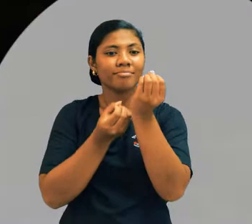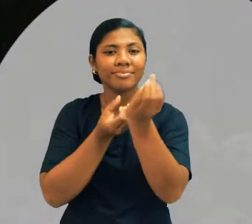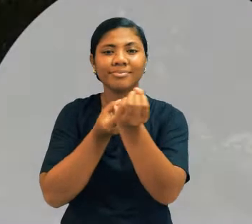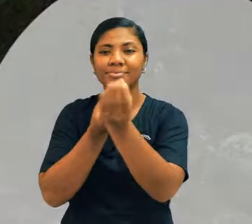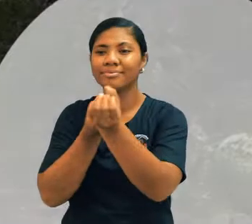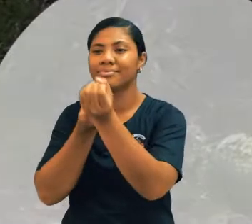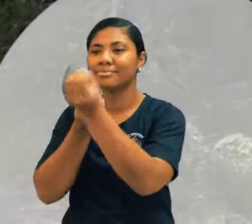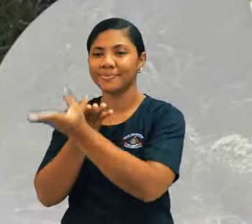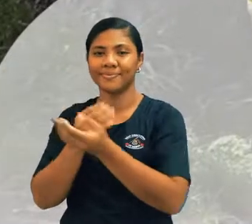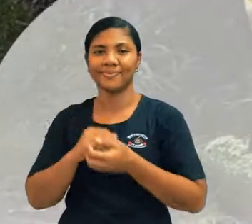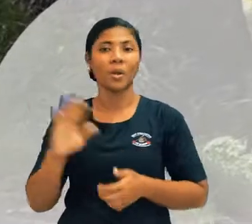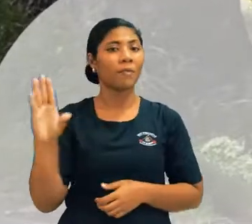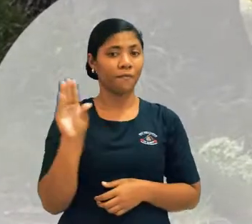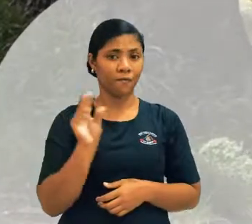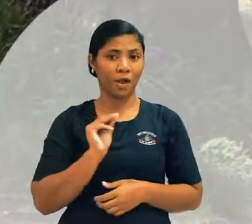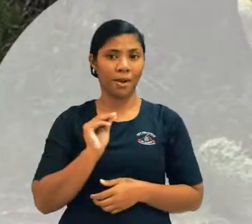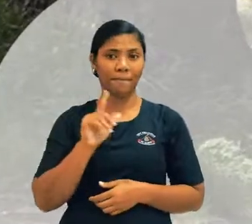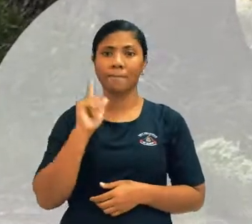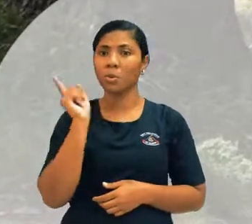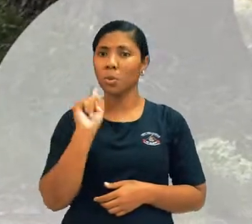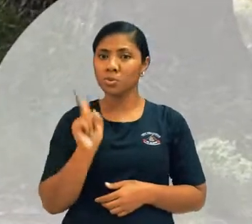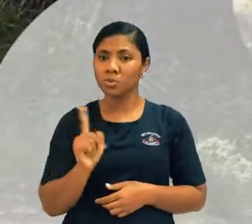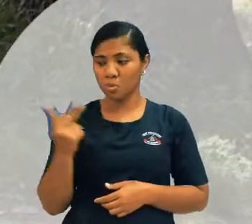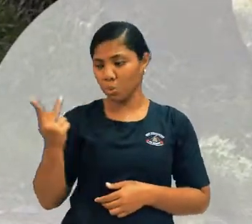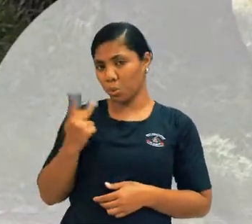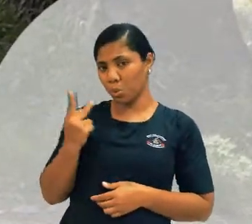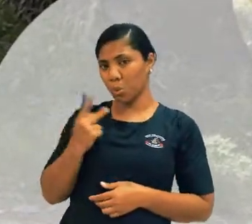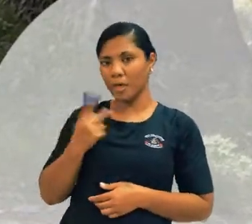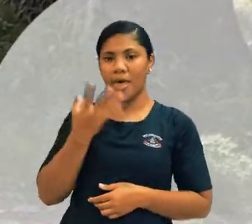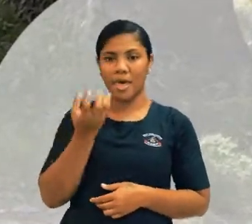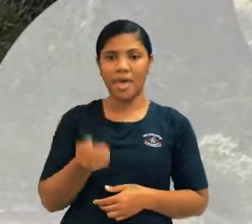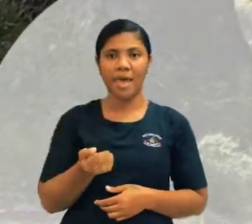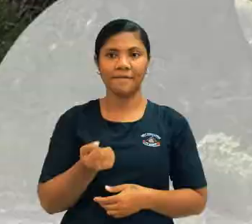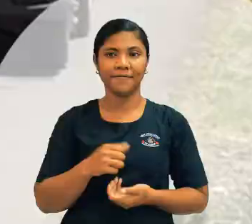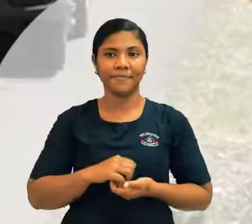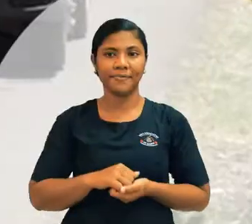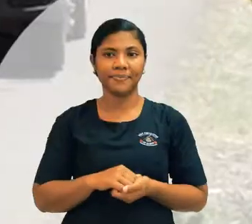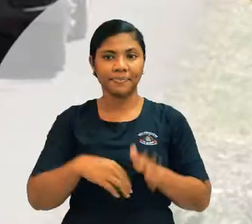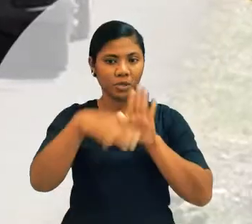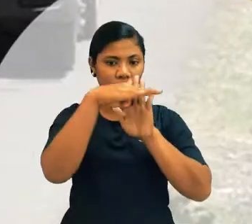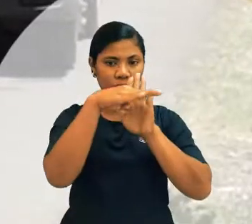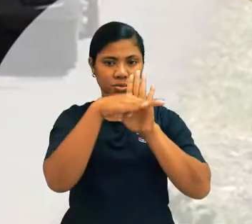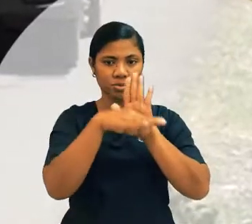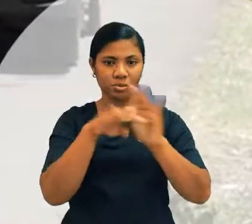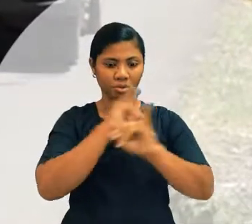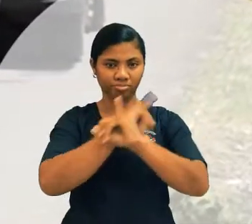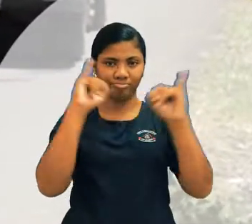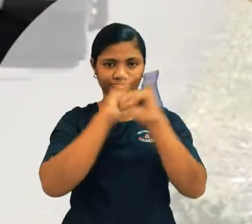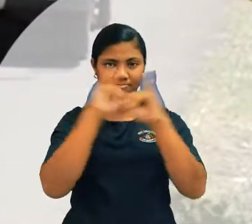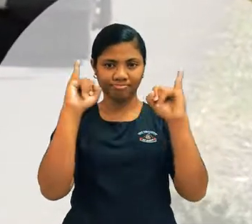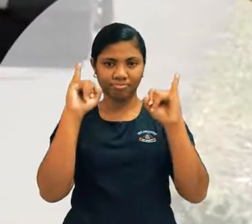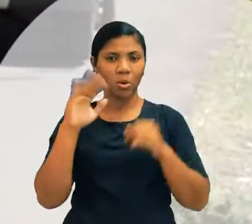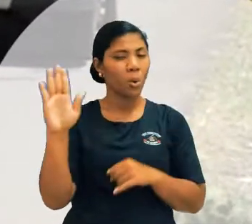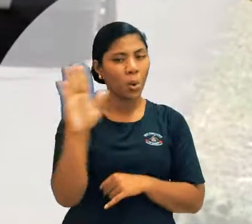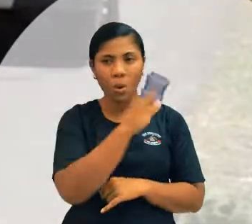everything. We'll go back to the same old thing. From what we're having, you know, the state of emergencies and things, most or all